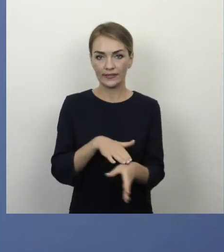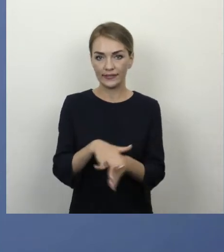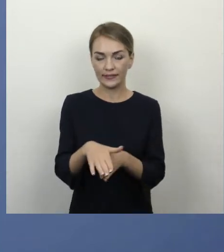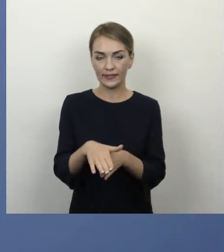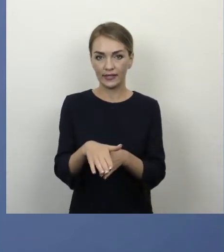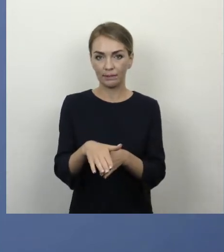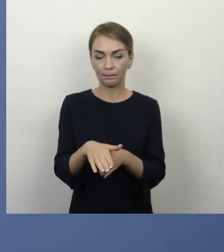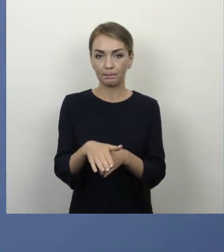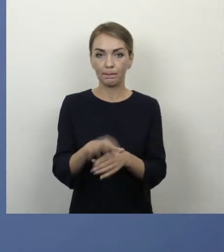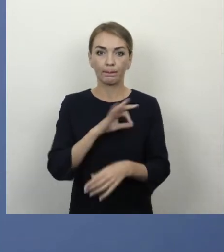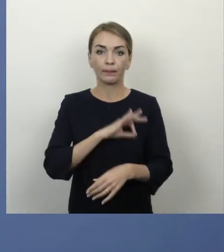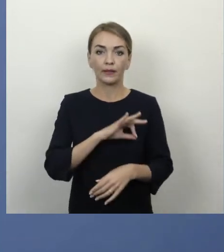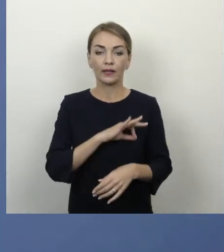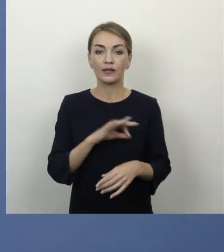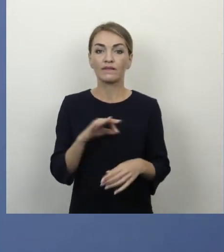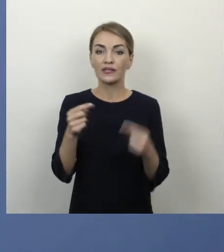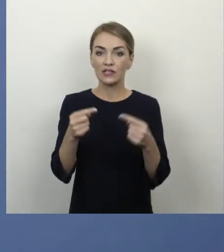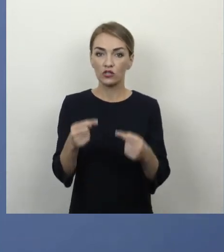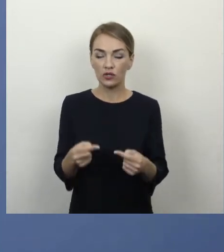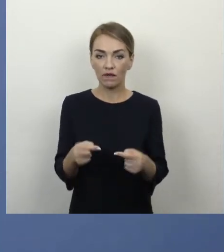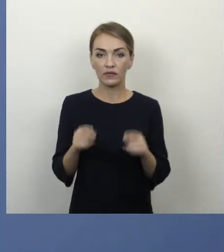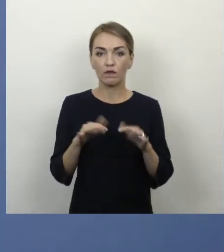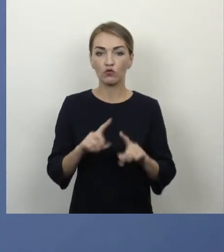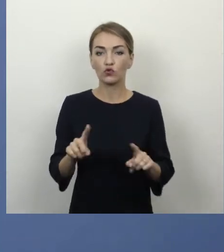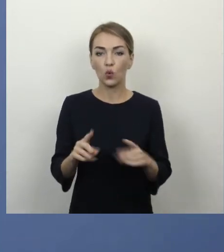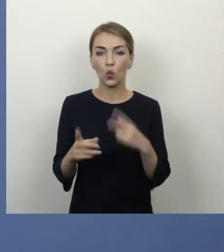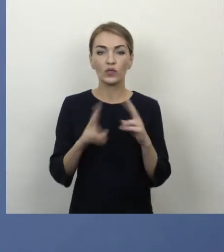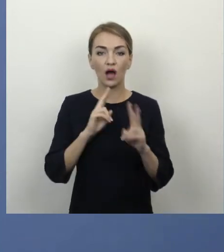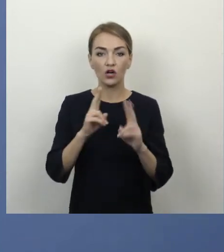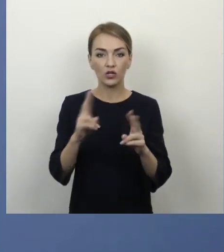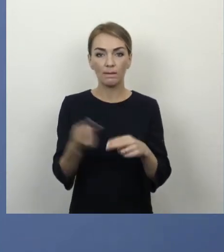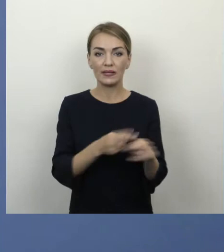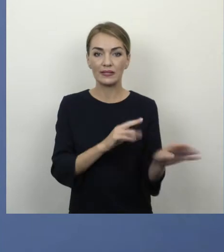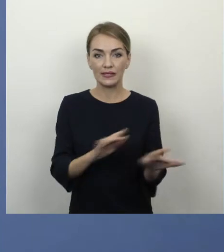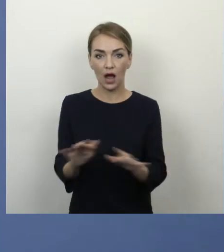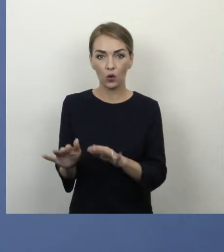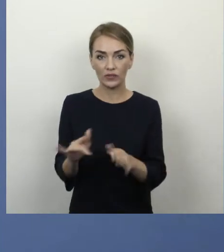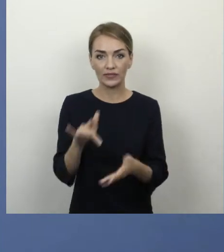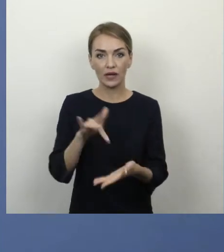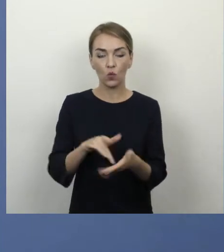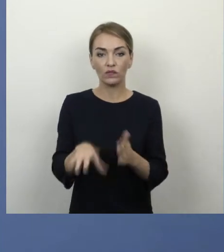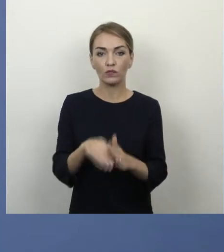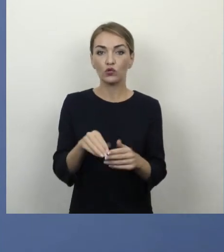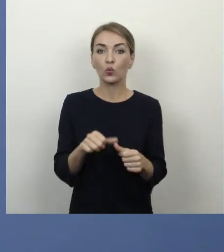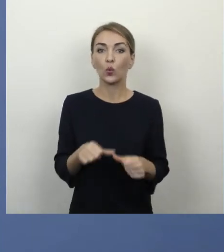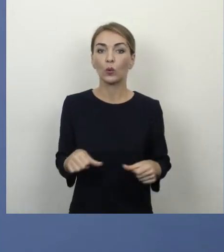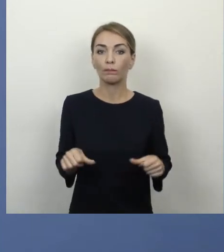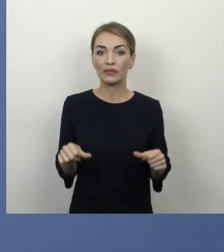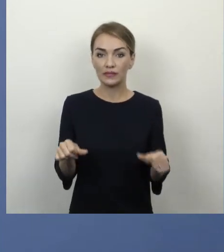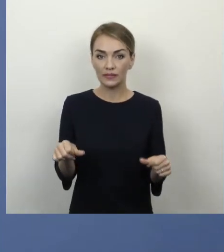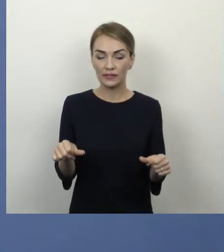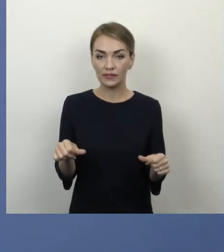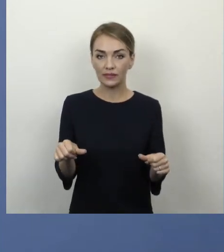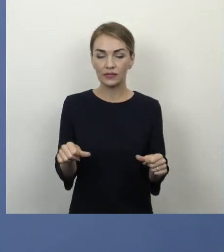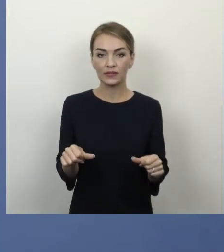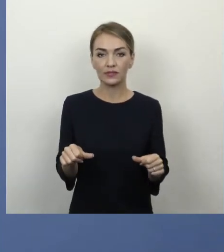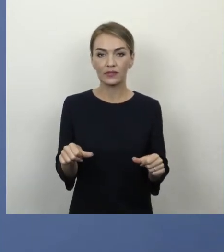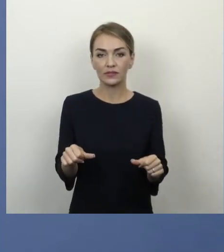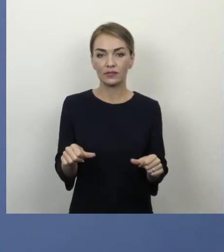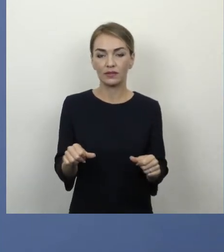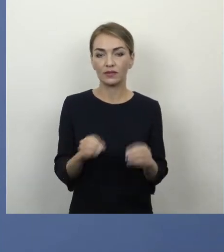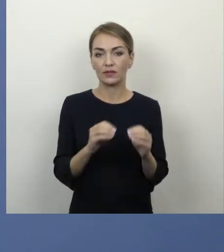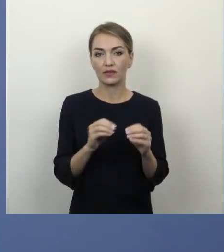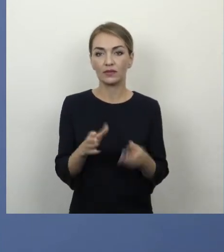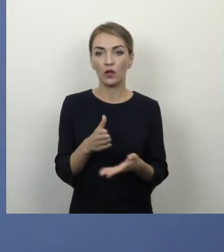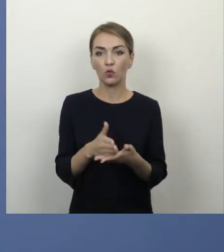were objectively necessary but were not implemented. So here,